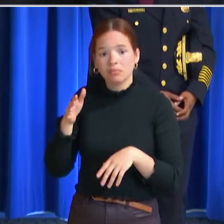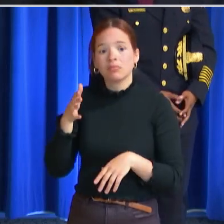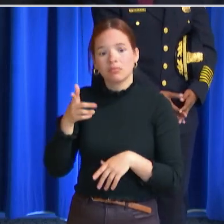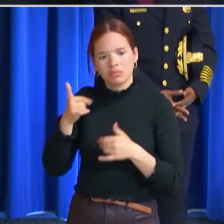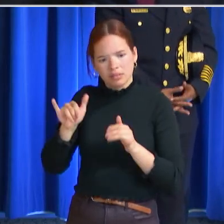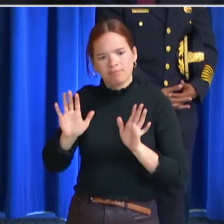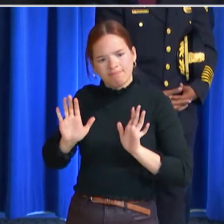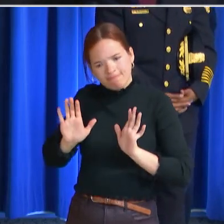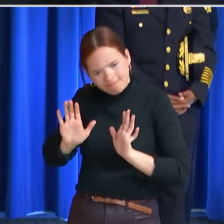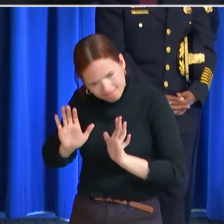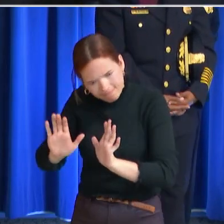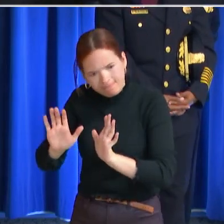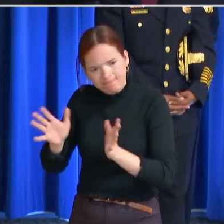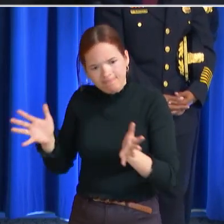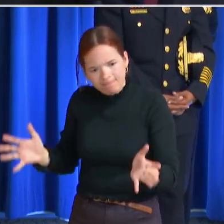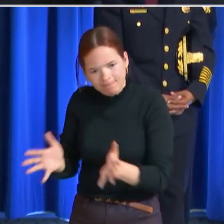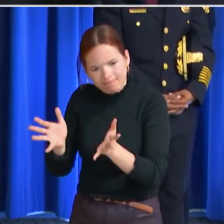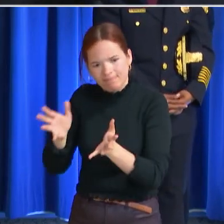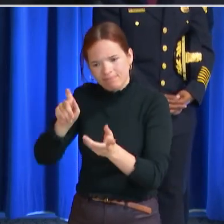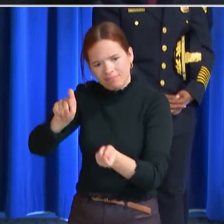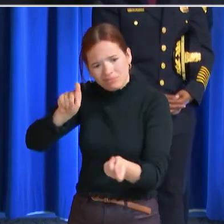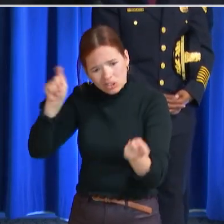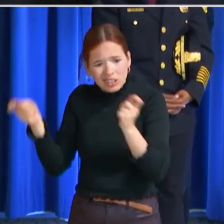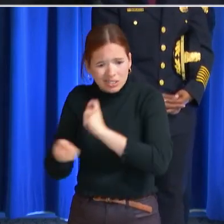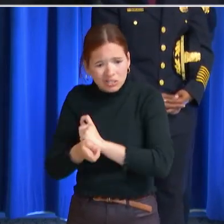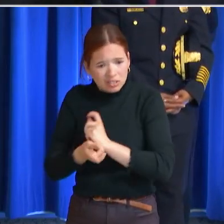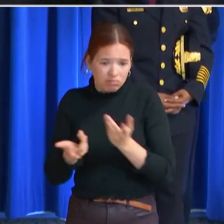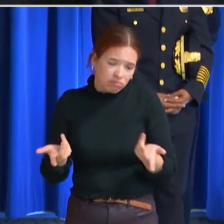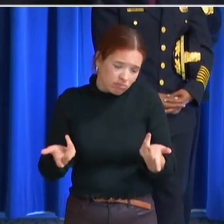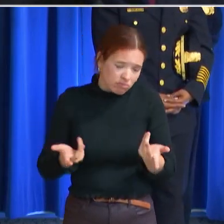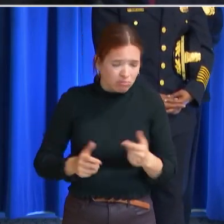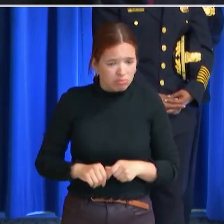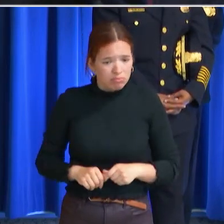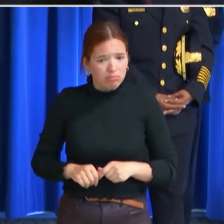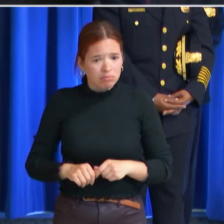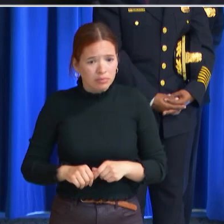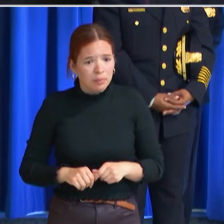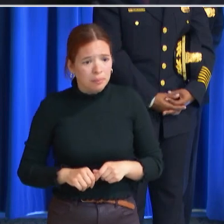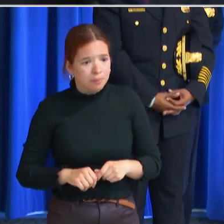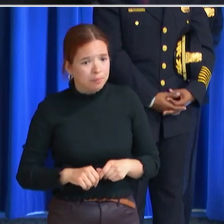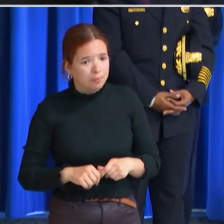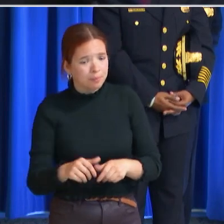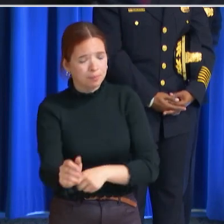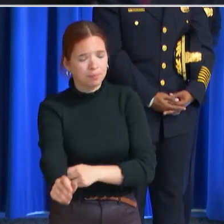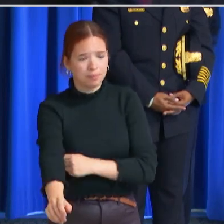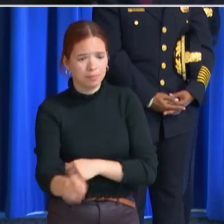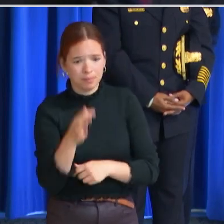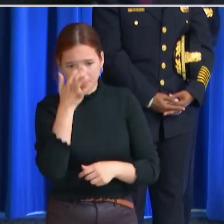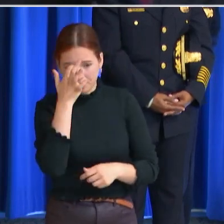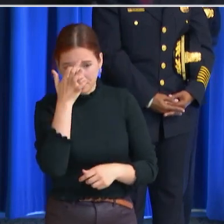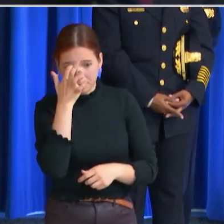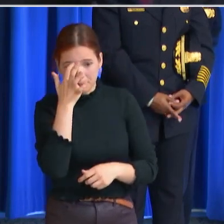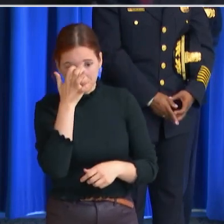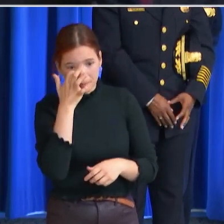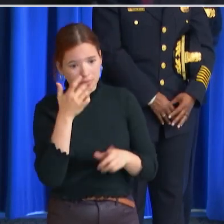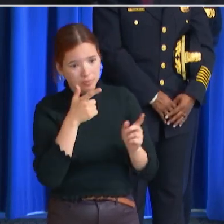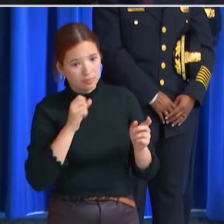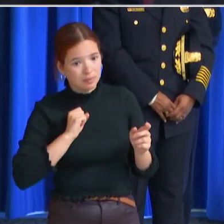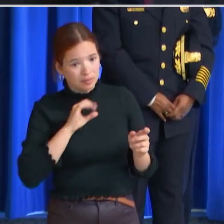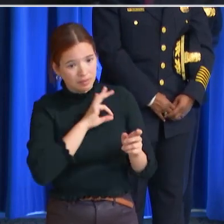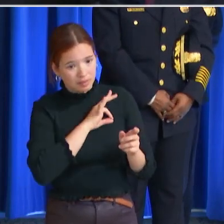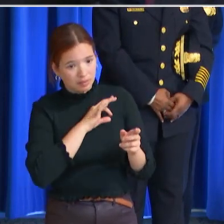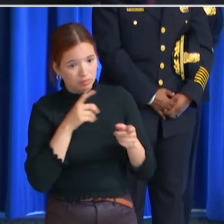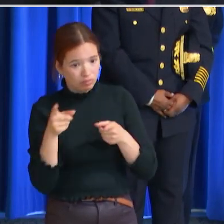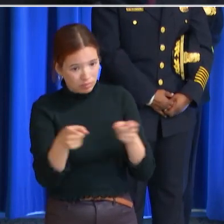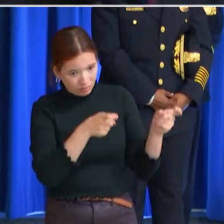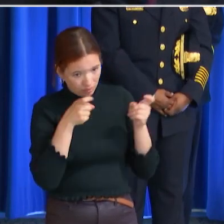that, that's great. And, we've talked a lot about staffing and attrition. Yes. There are a lot of people